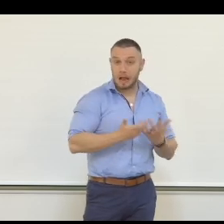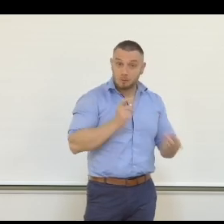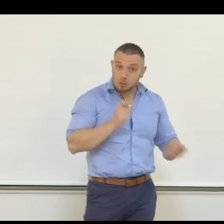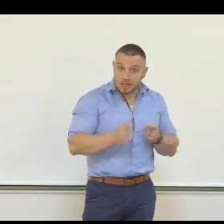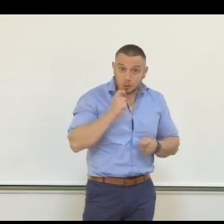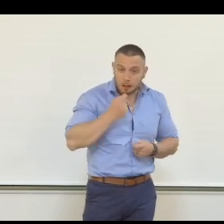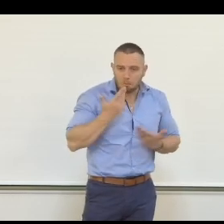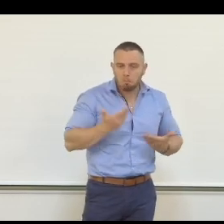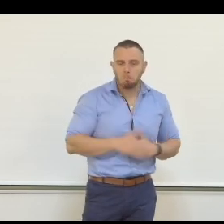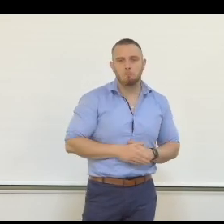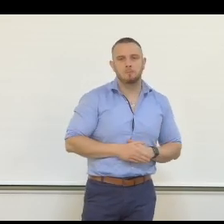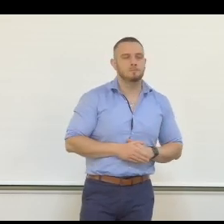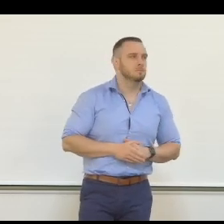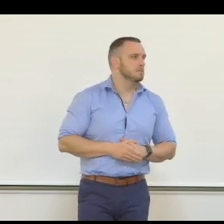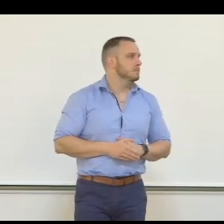do with us?